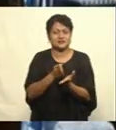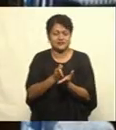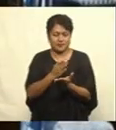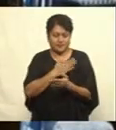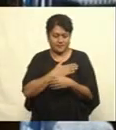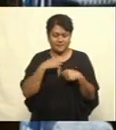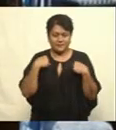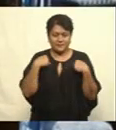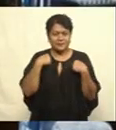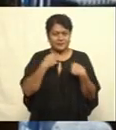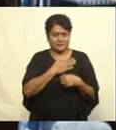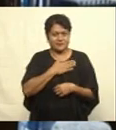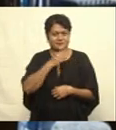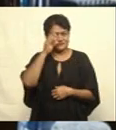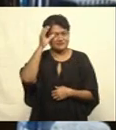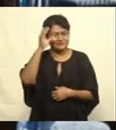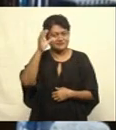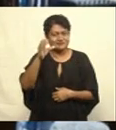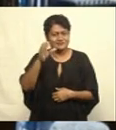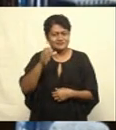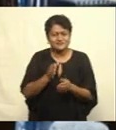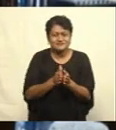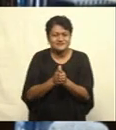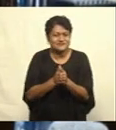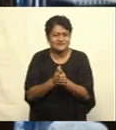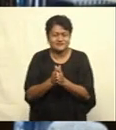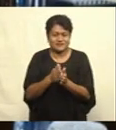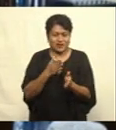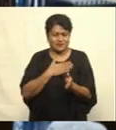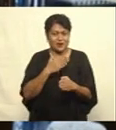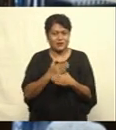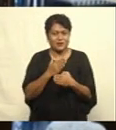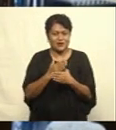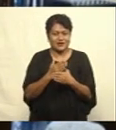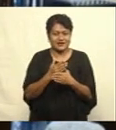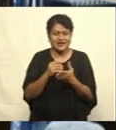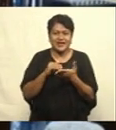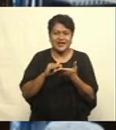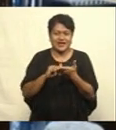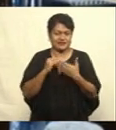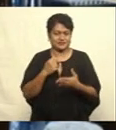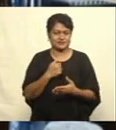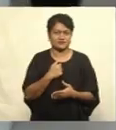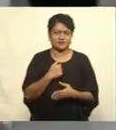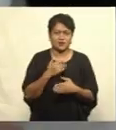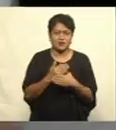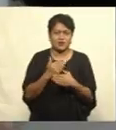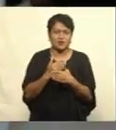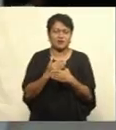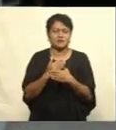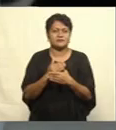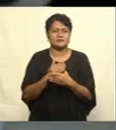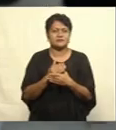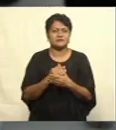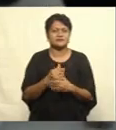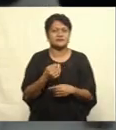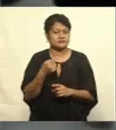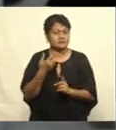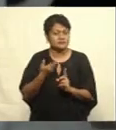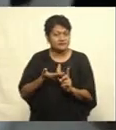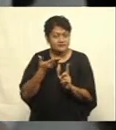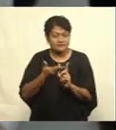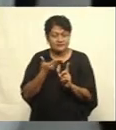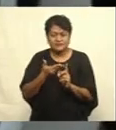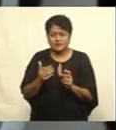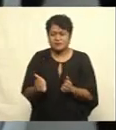what you do, because when we have the passion that drives us, honestly, makes a world of a difference. The mother of one is an inspiring figure for many